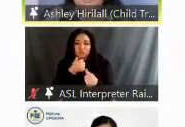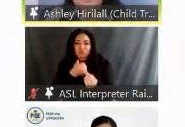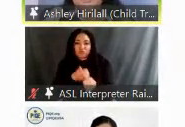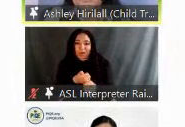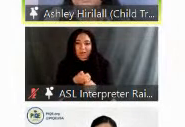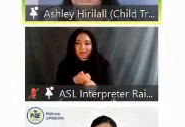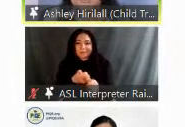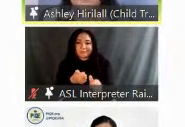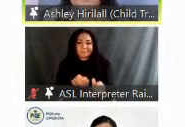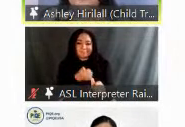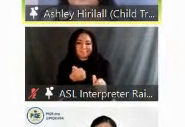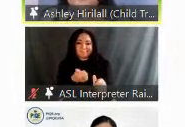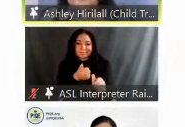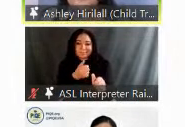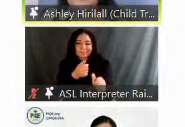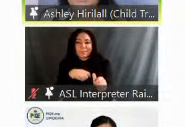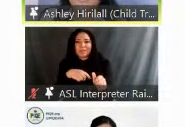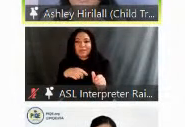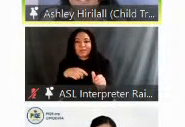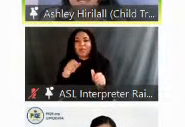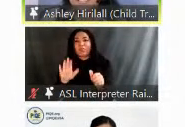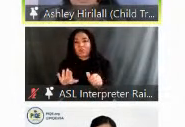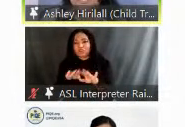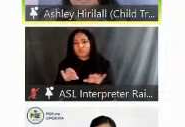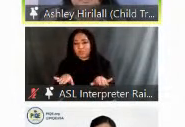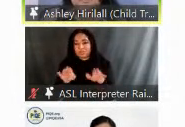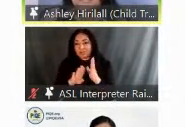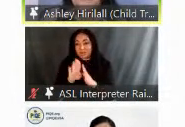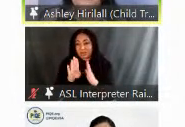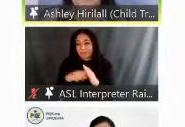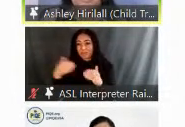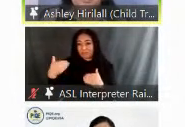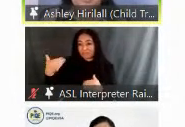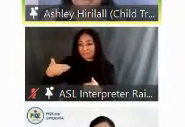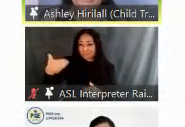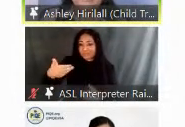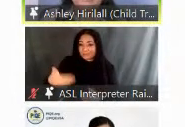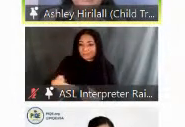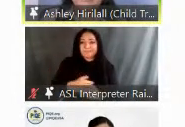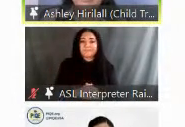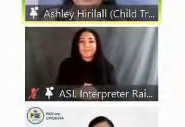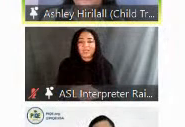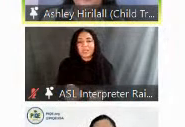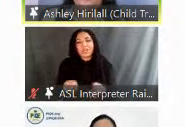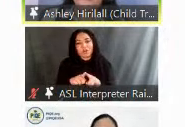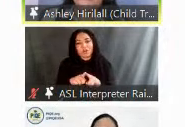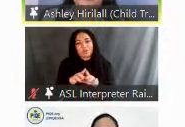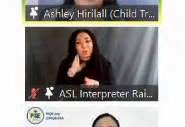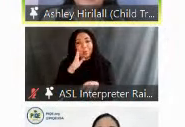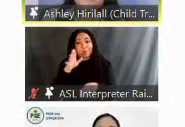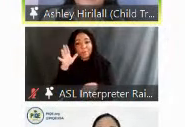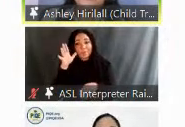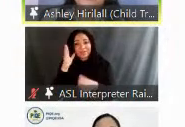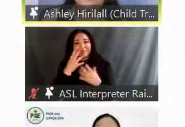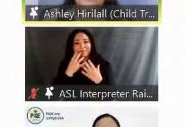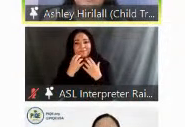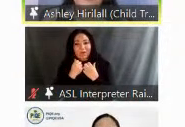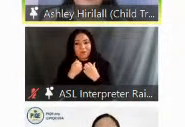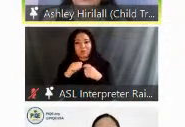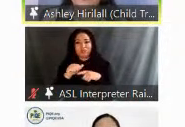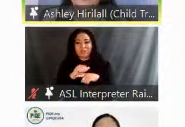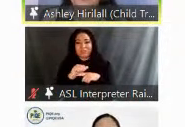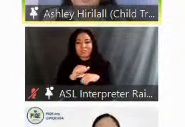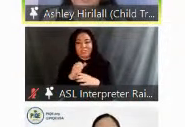child's development over time. In addition, we know that parents value practices that promote their child's social